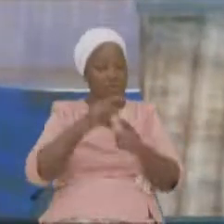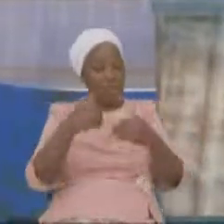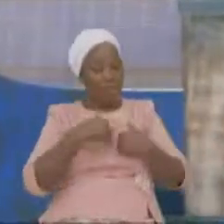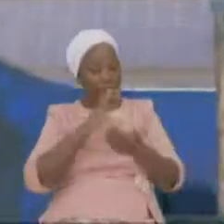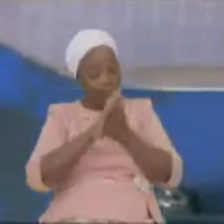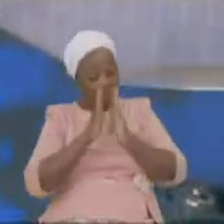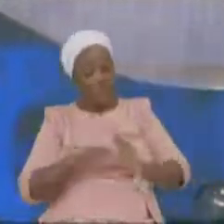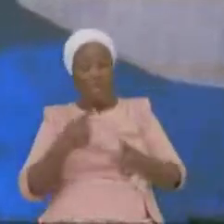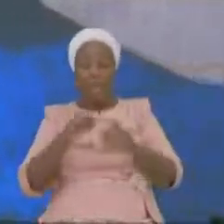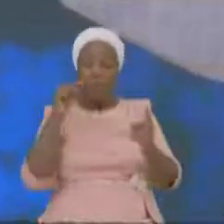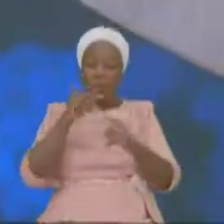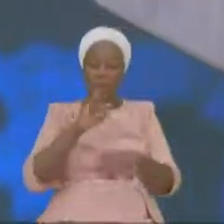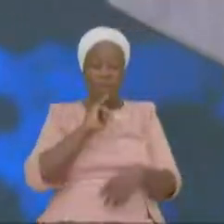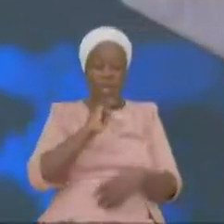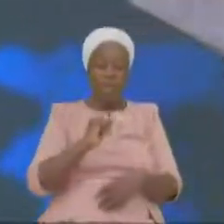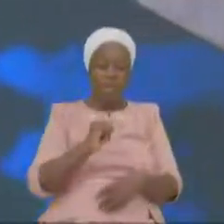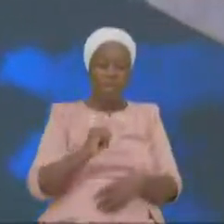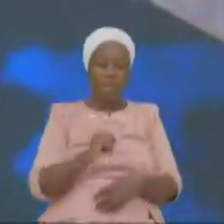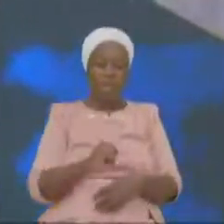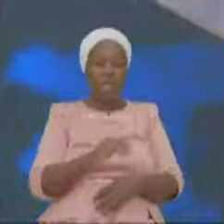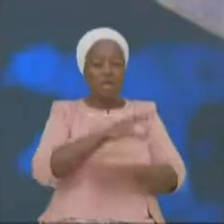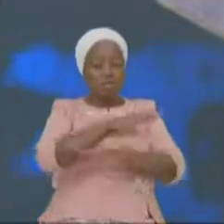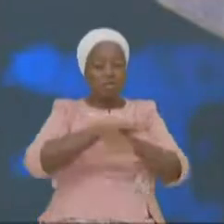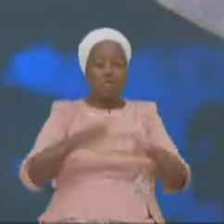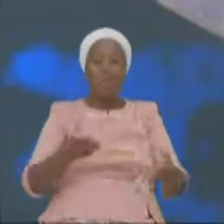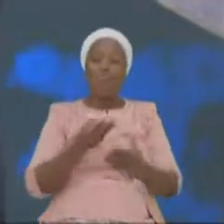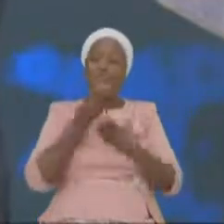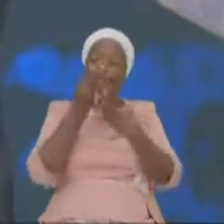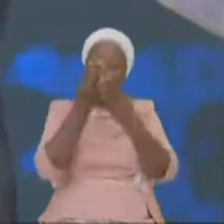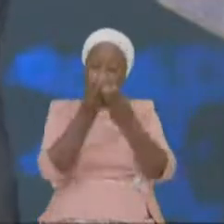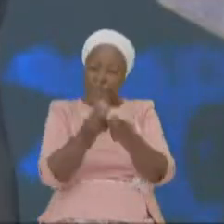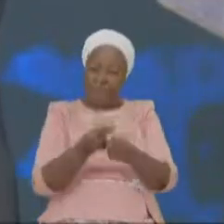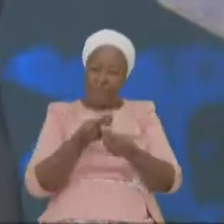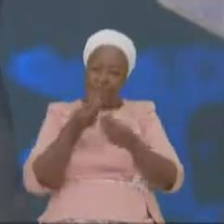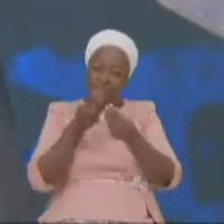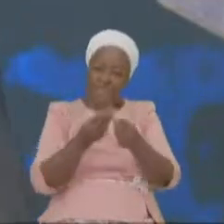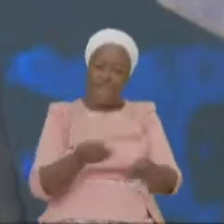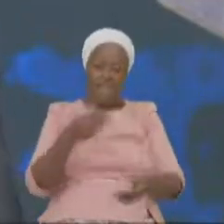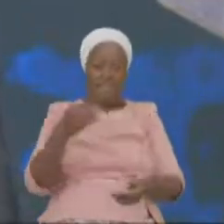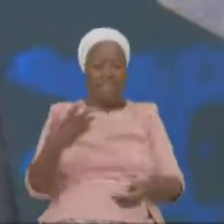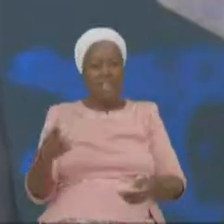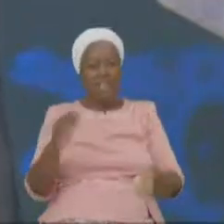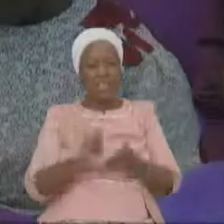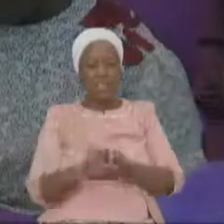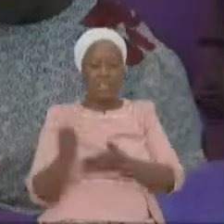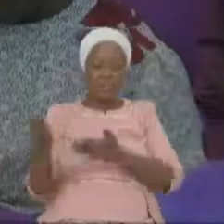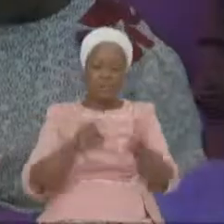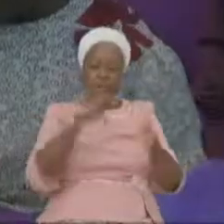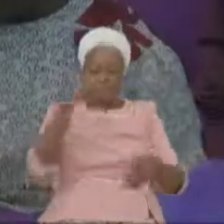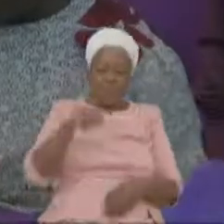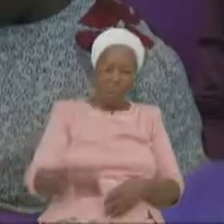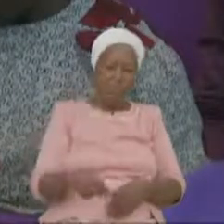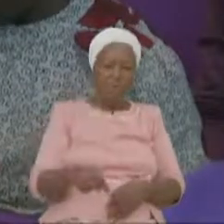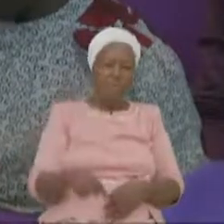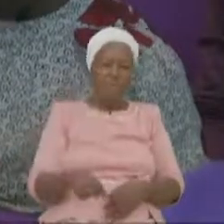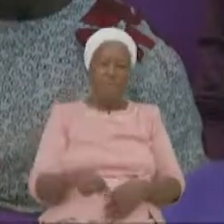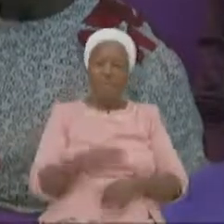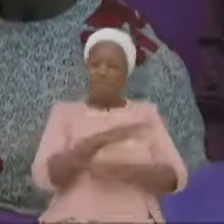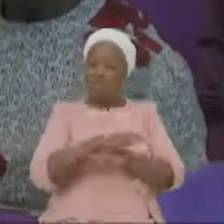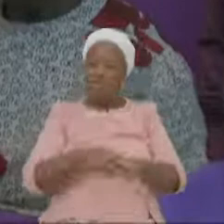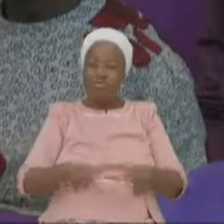point is, stop the things that bring you down. Stop